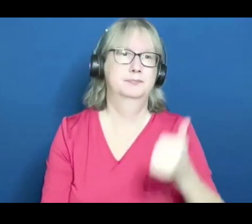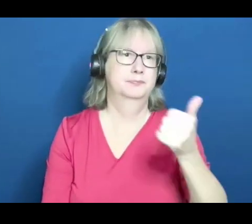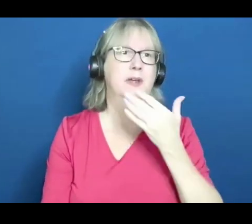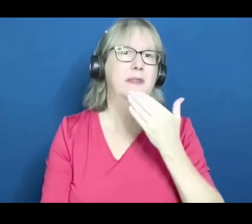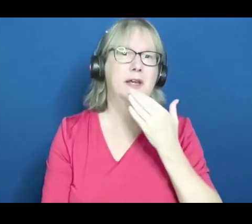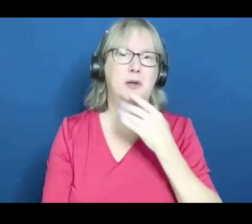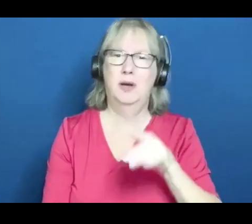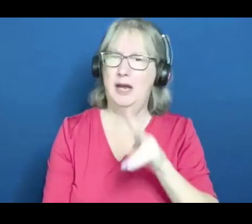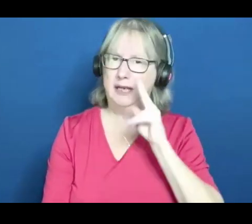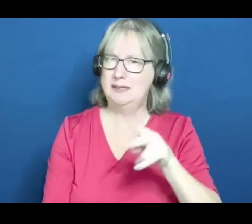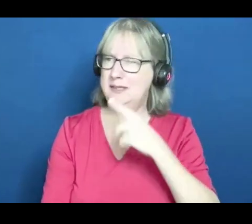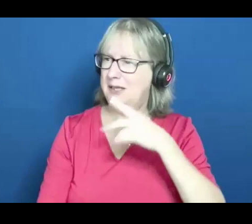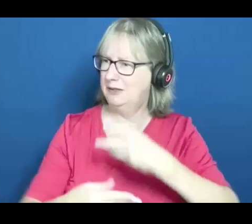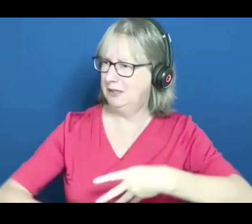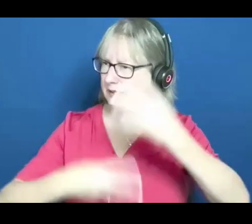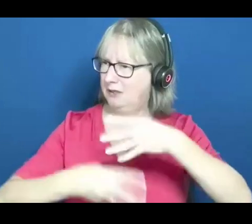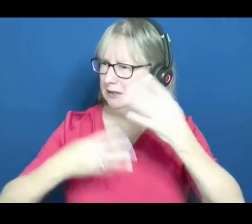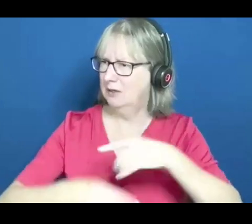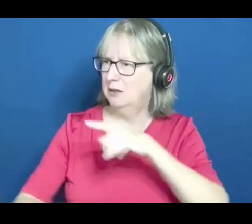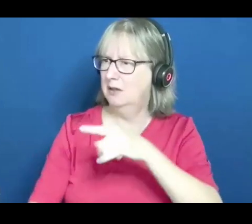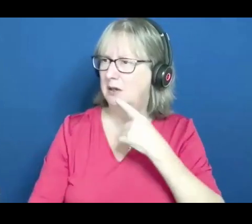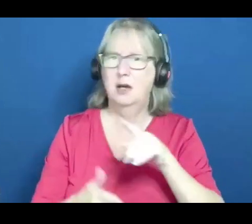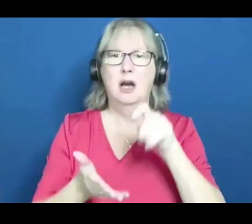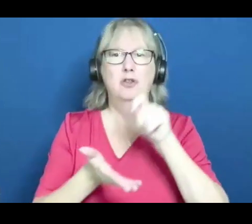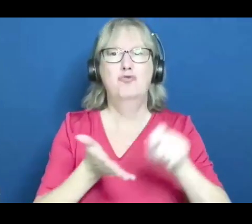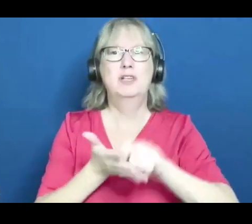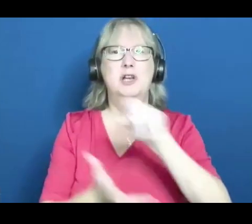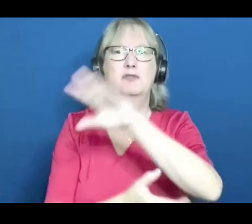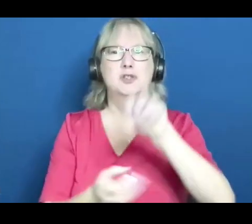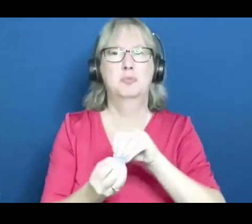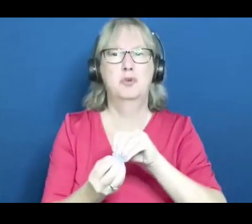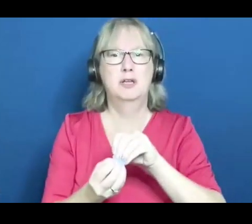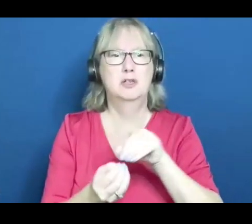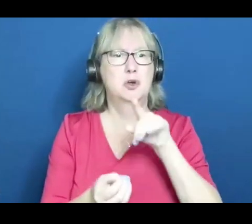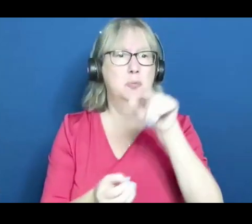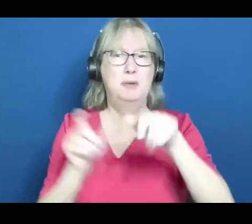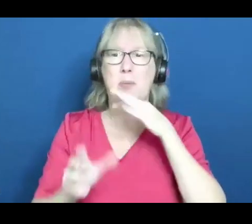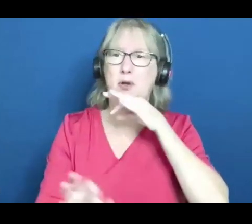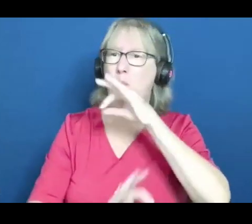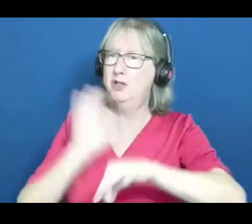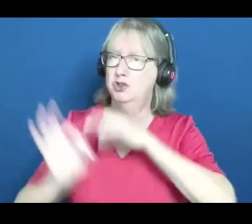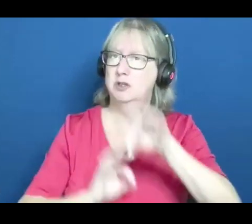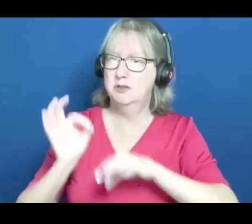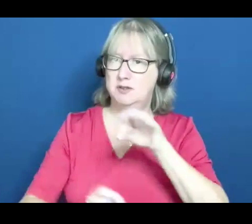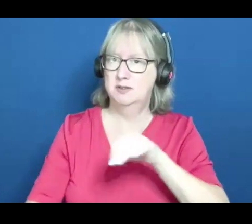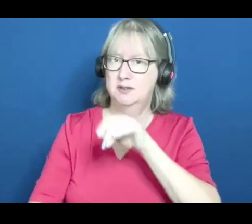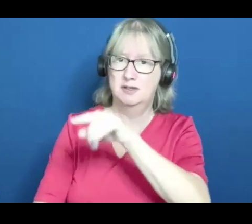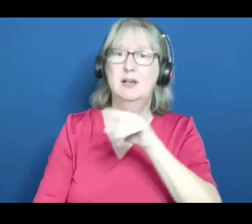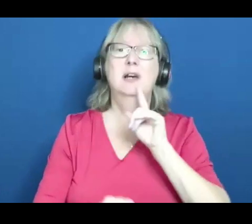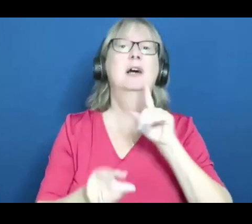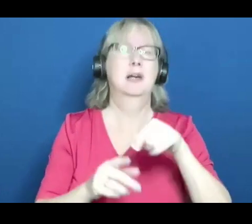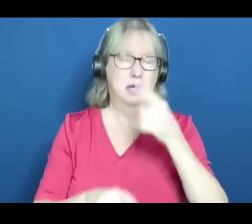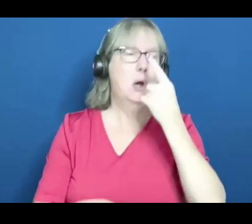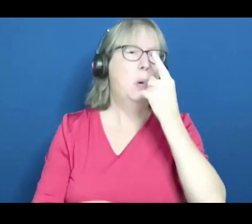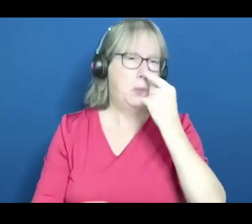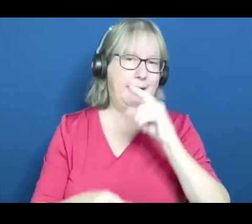There's a comment around getting the written summary responses to the questions that are being asked. So yeah, I'll answer that. Yeah, we certainly